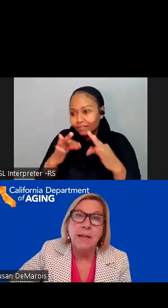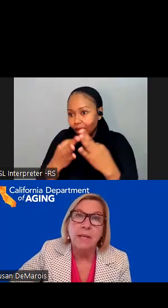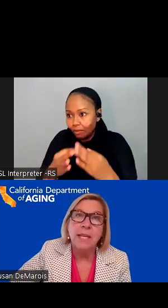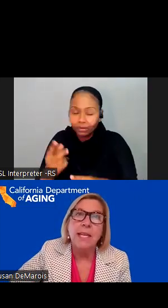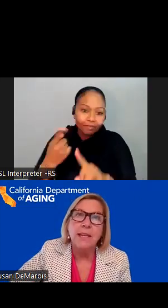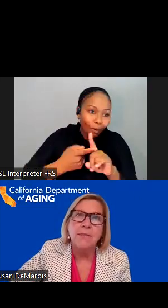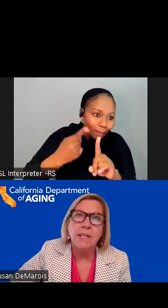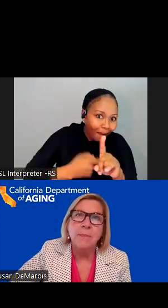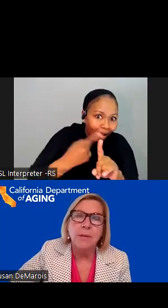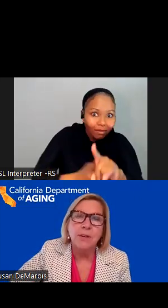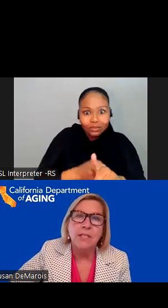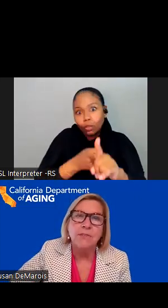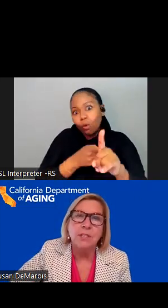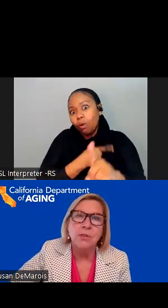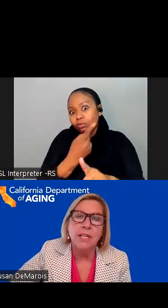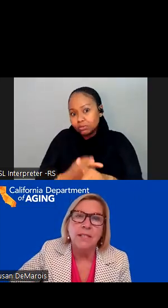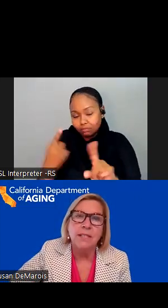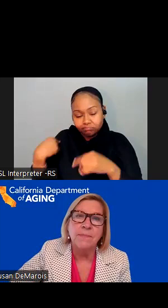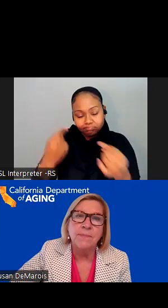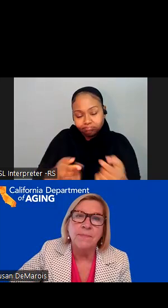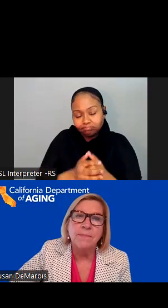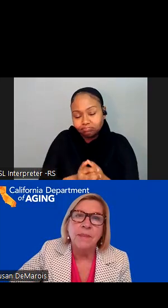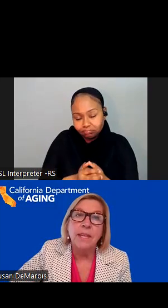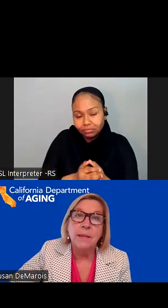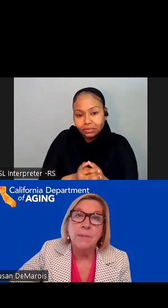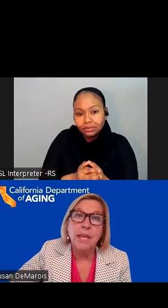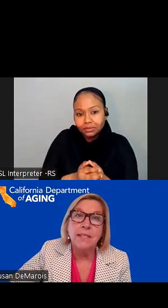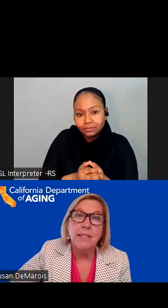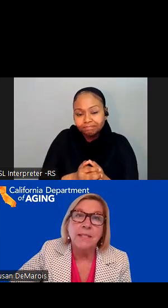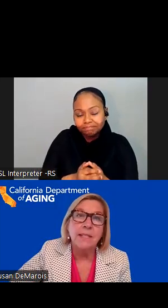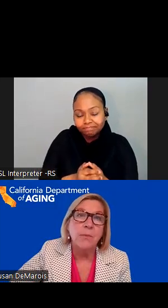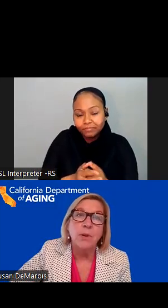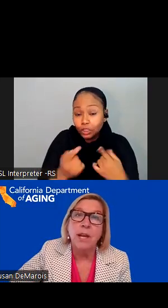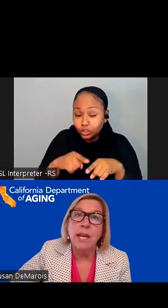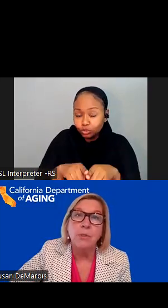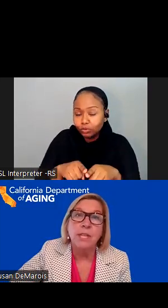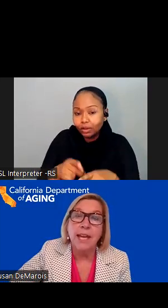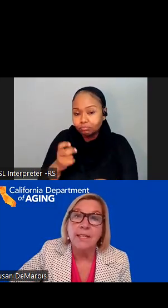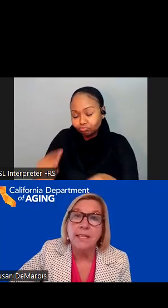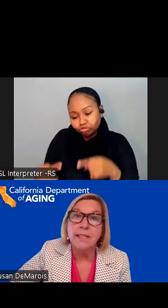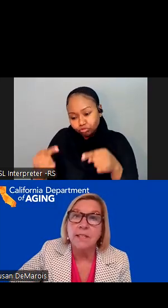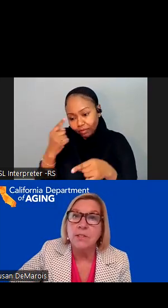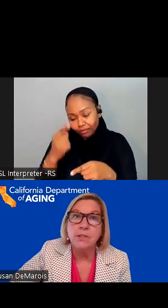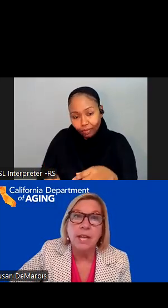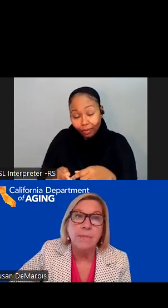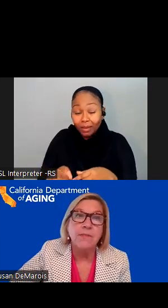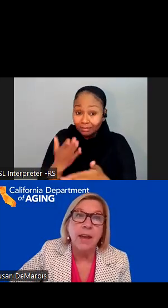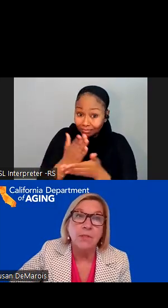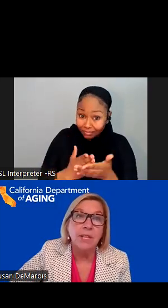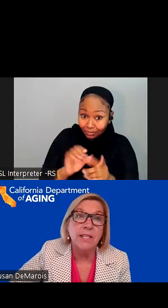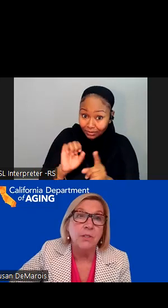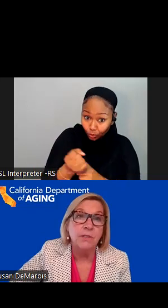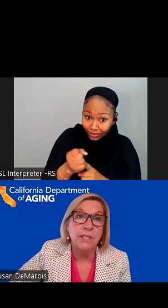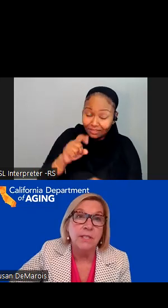a time, even in periods of distress. In some cases, they were not able to access certain types